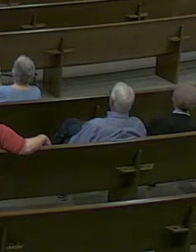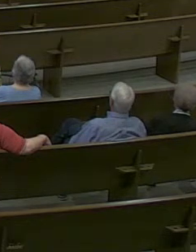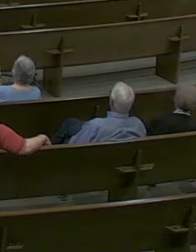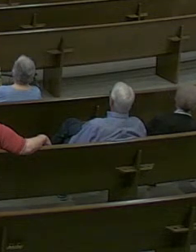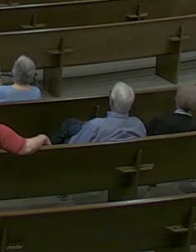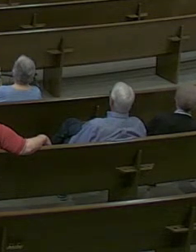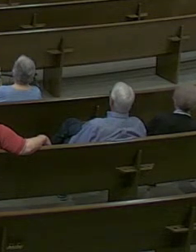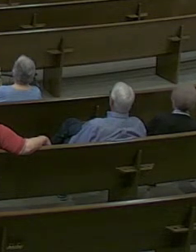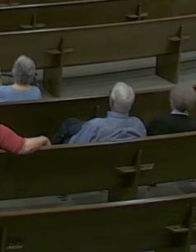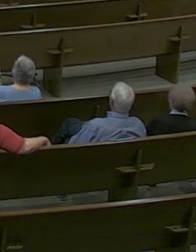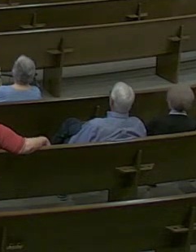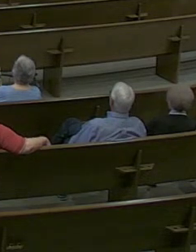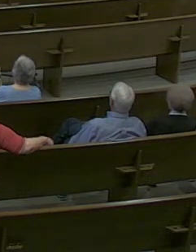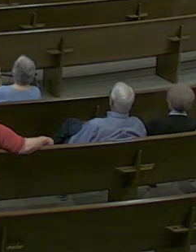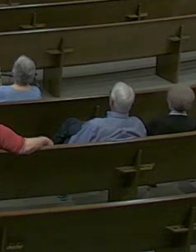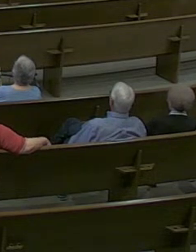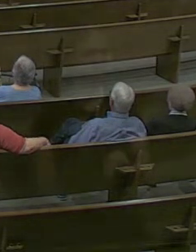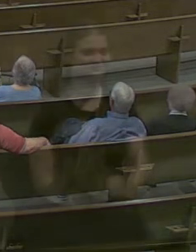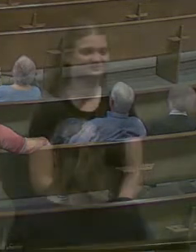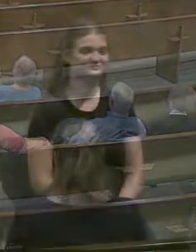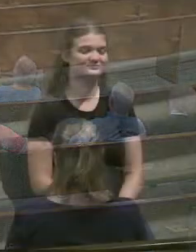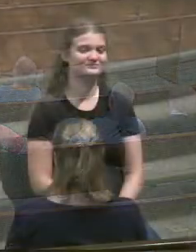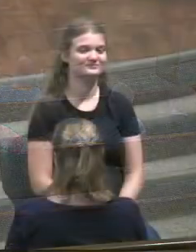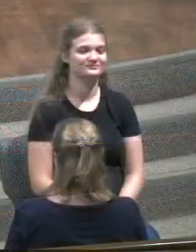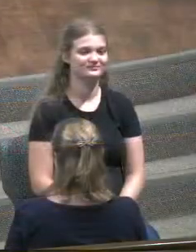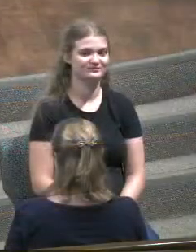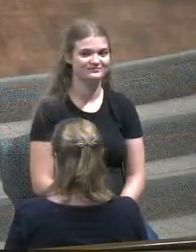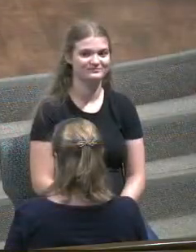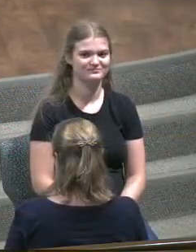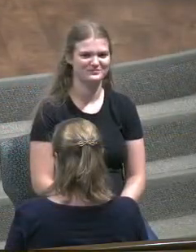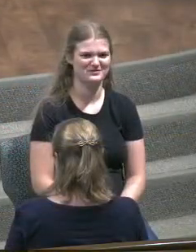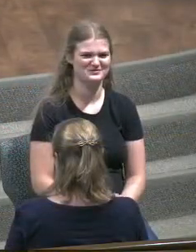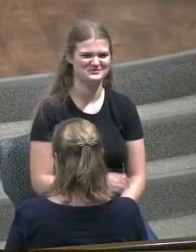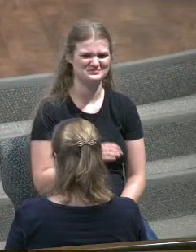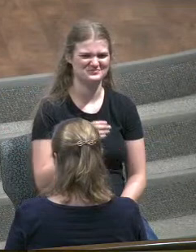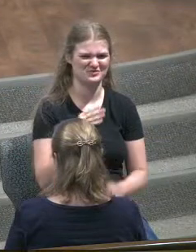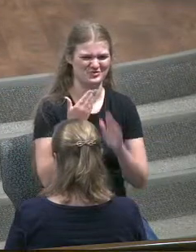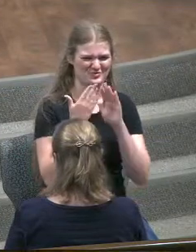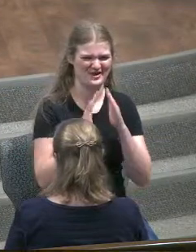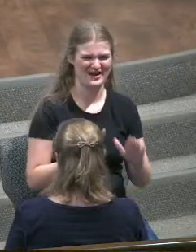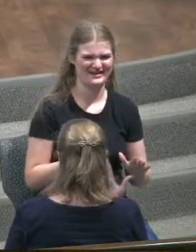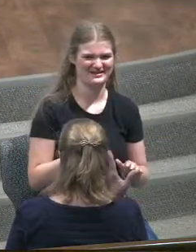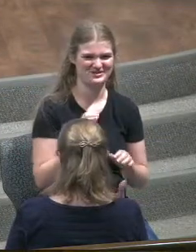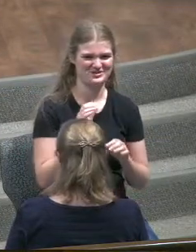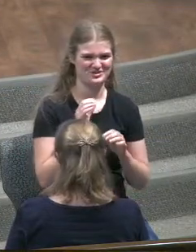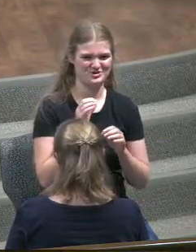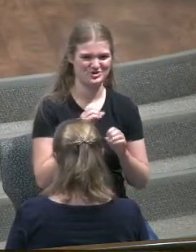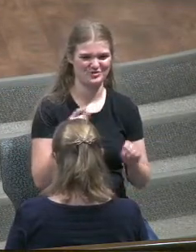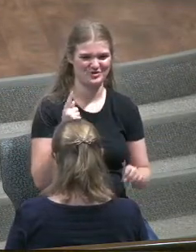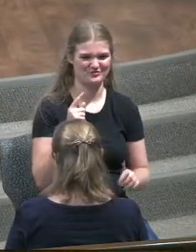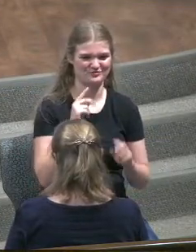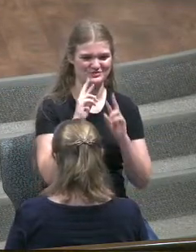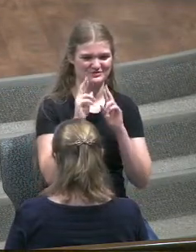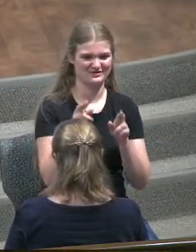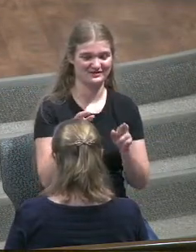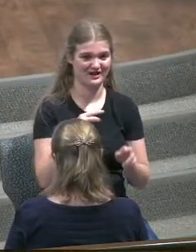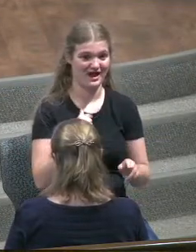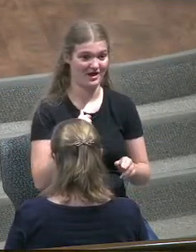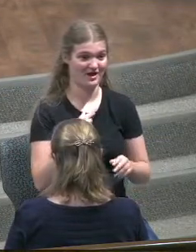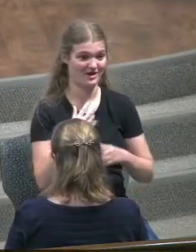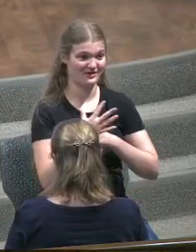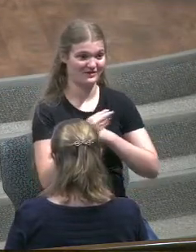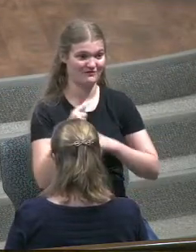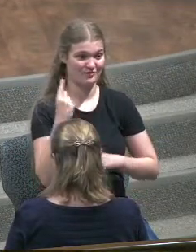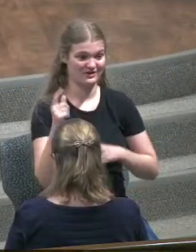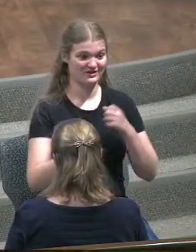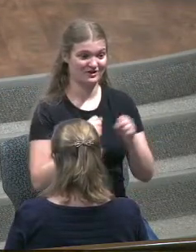All right. Good evening. That was pretty pitiful. I mean, I've been gone for just a year, and you've